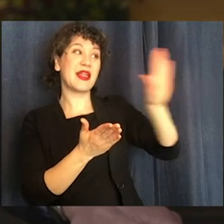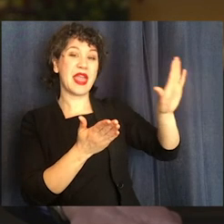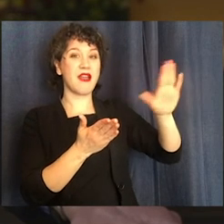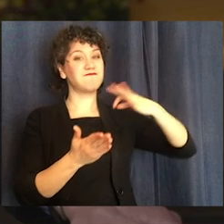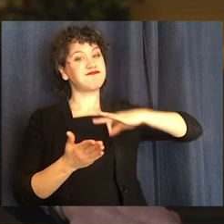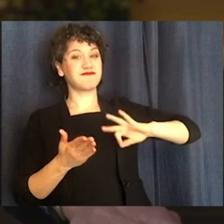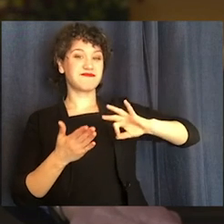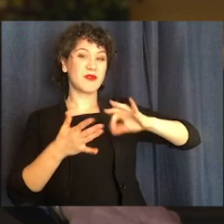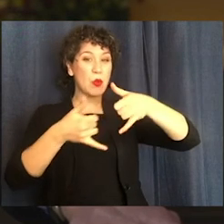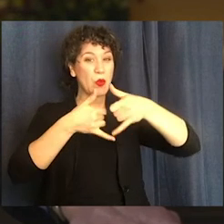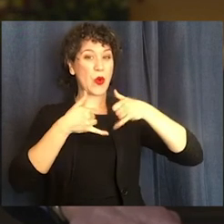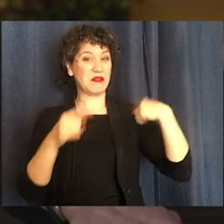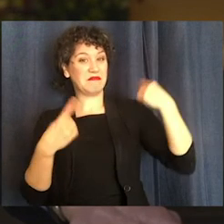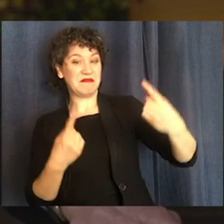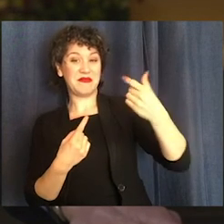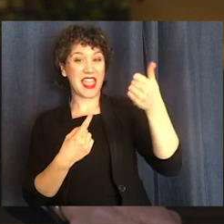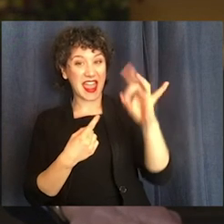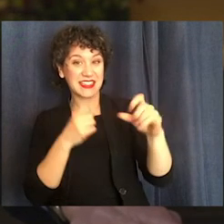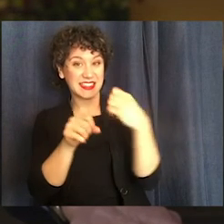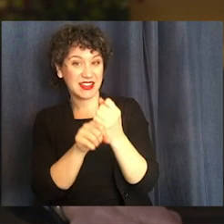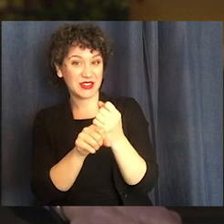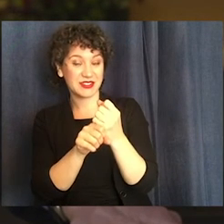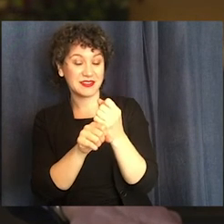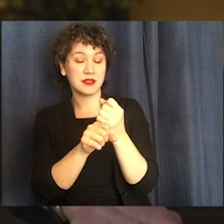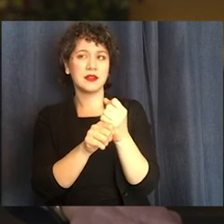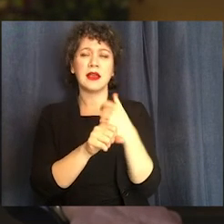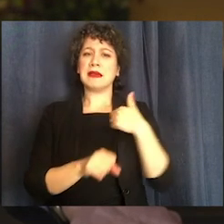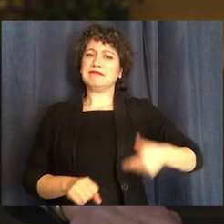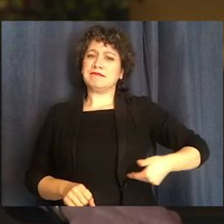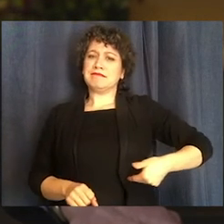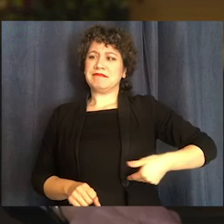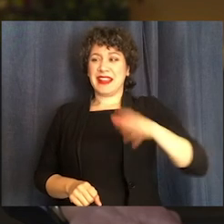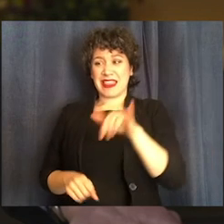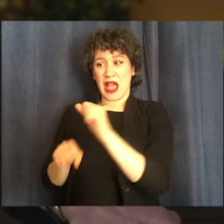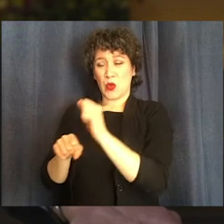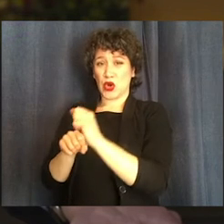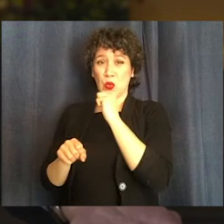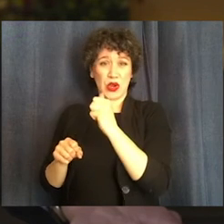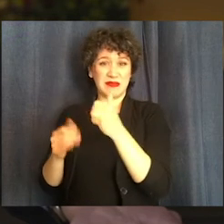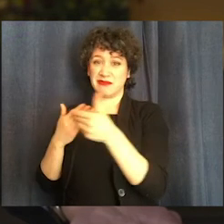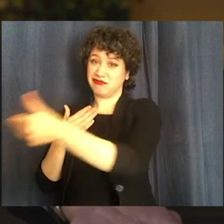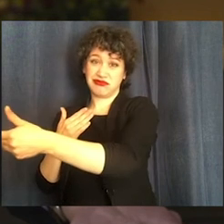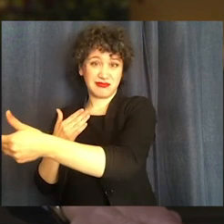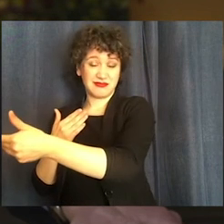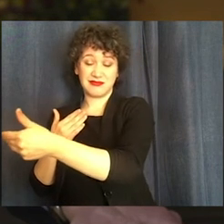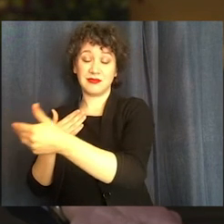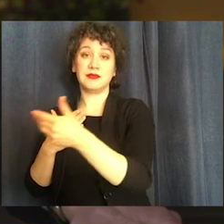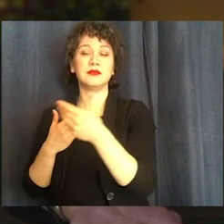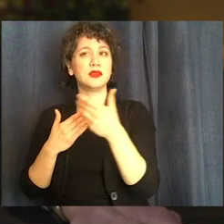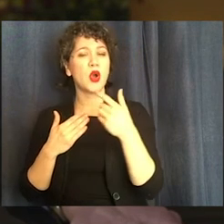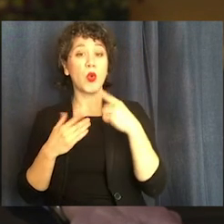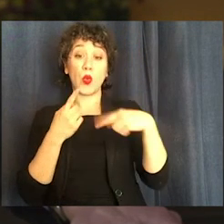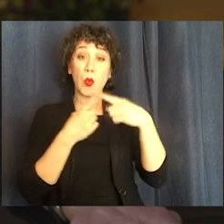ended, I was excited to go back to UND. After 3 years on campus, the call to serve in the military was so great that I took the